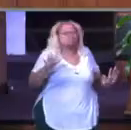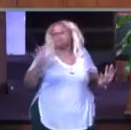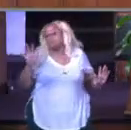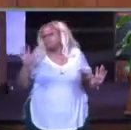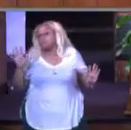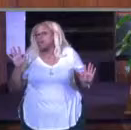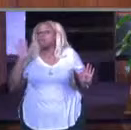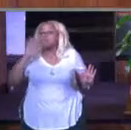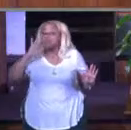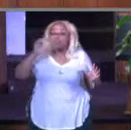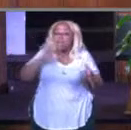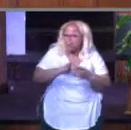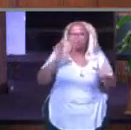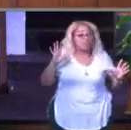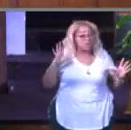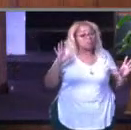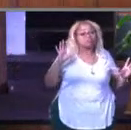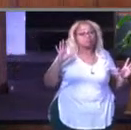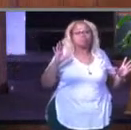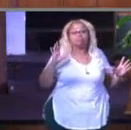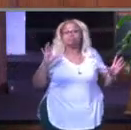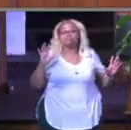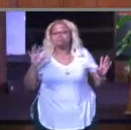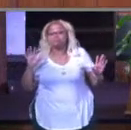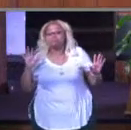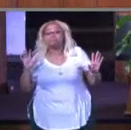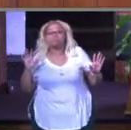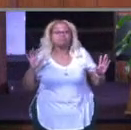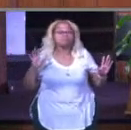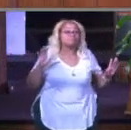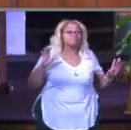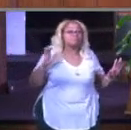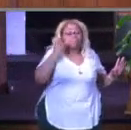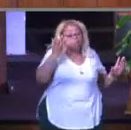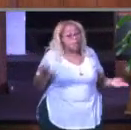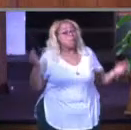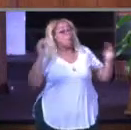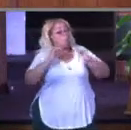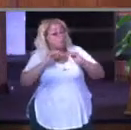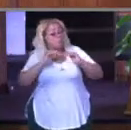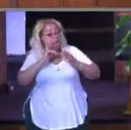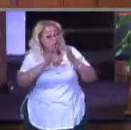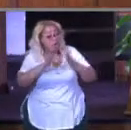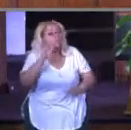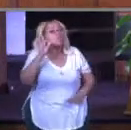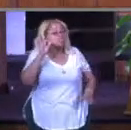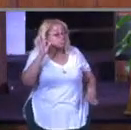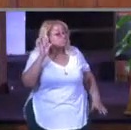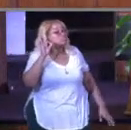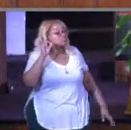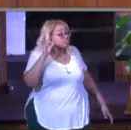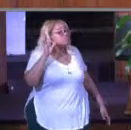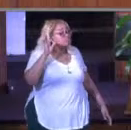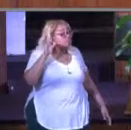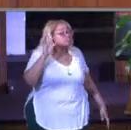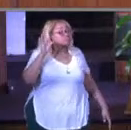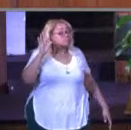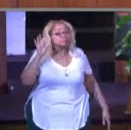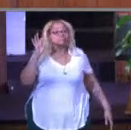you're going to have to let go. If you want more the Holy